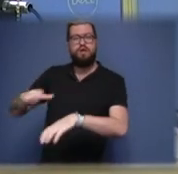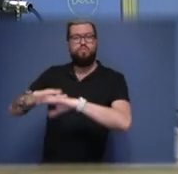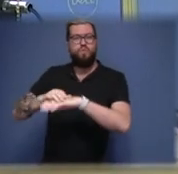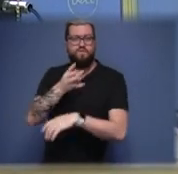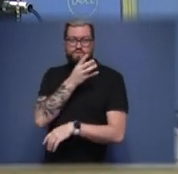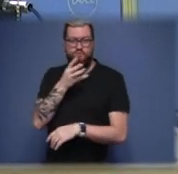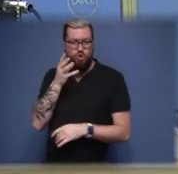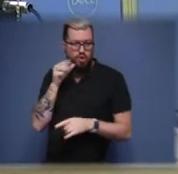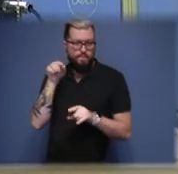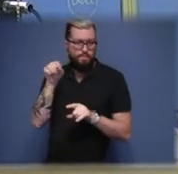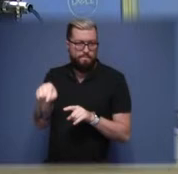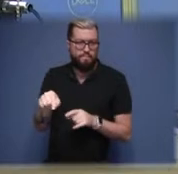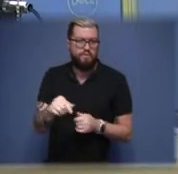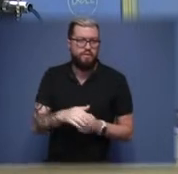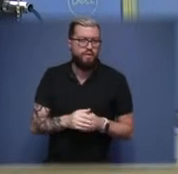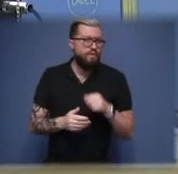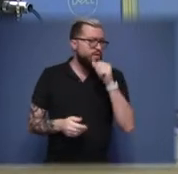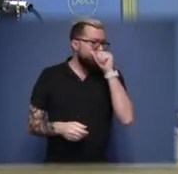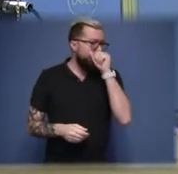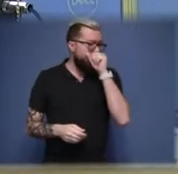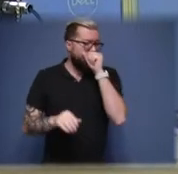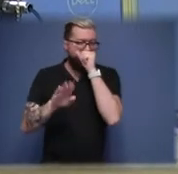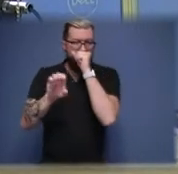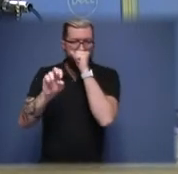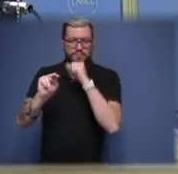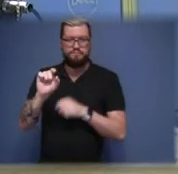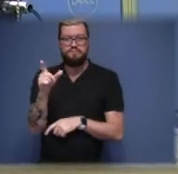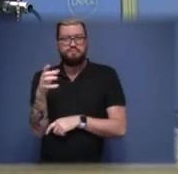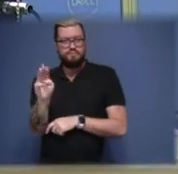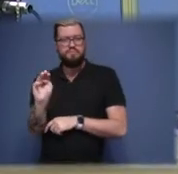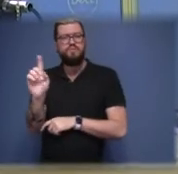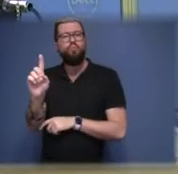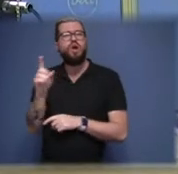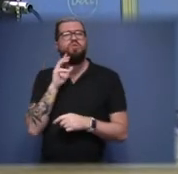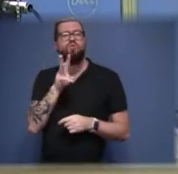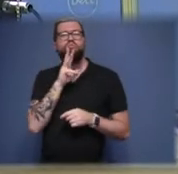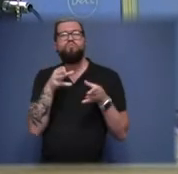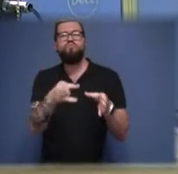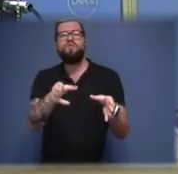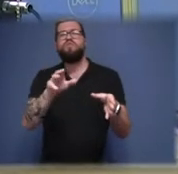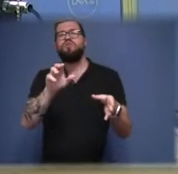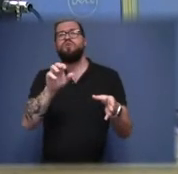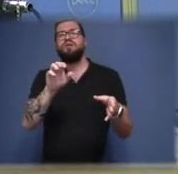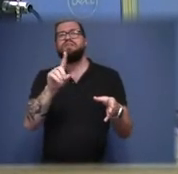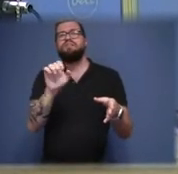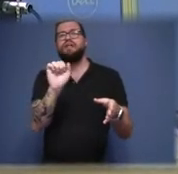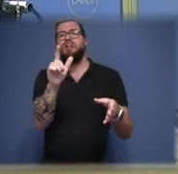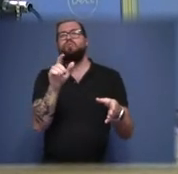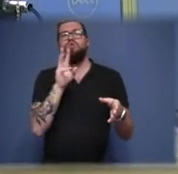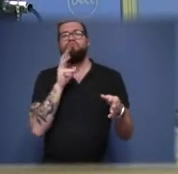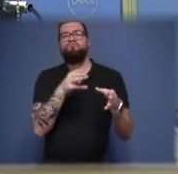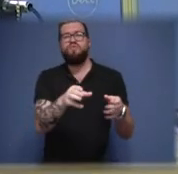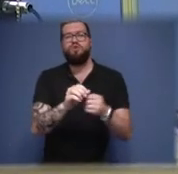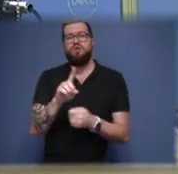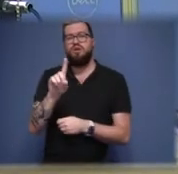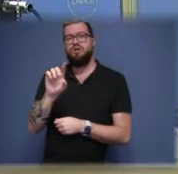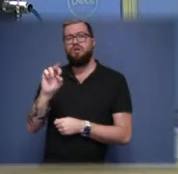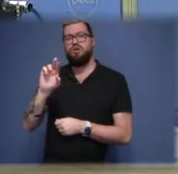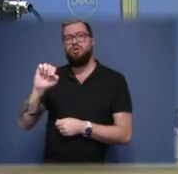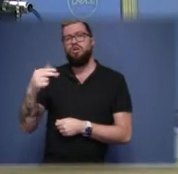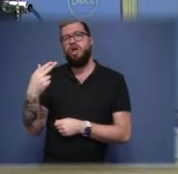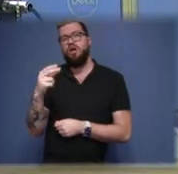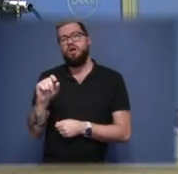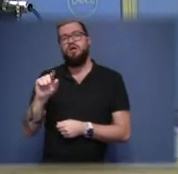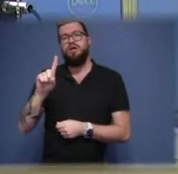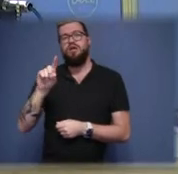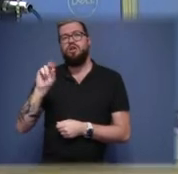farm in Bensalem, right along the Delaware River on Dunks Ferry Road. It's actually right